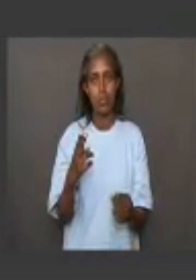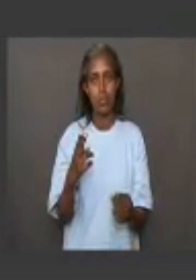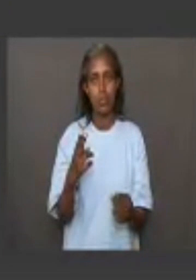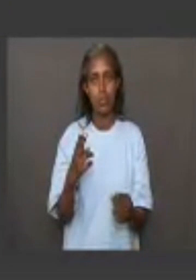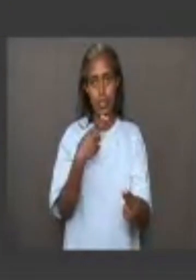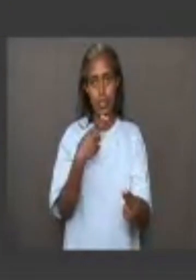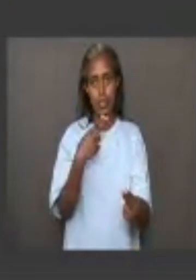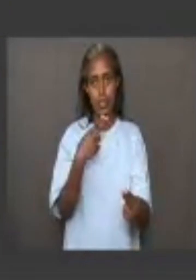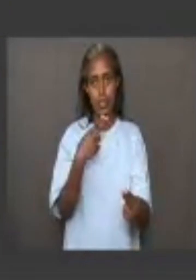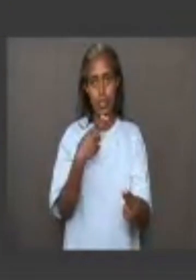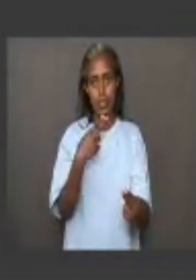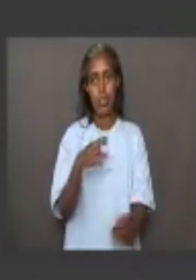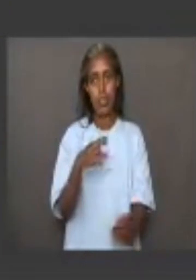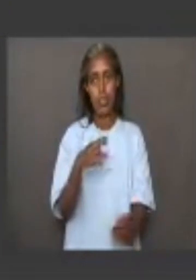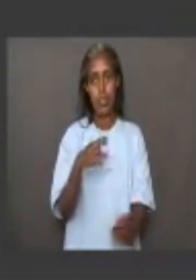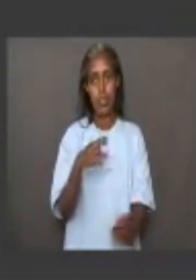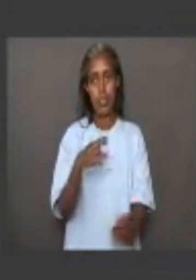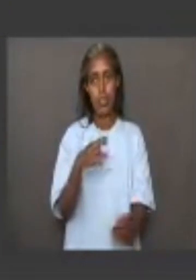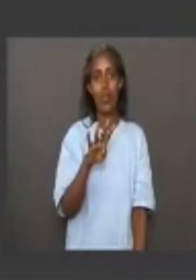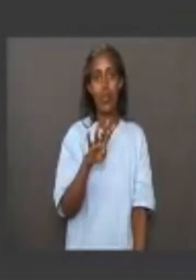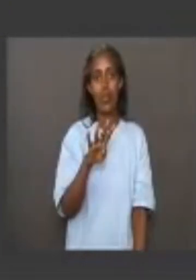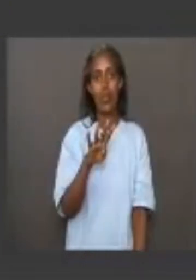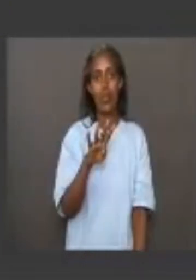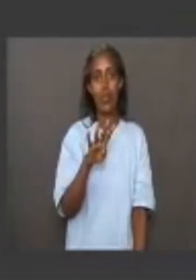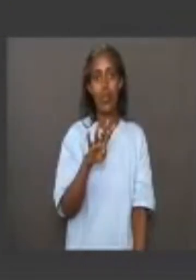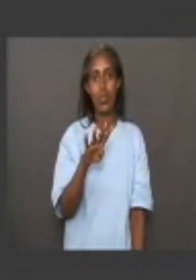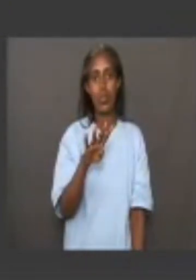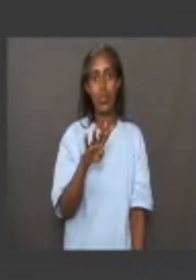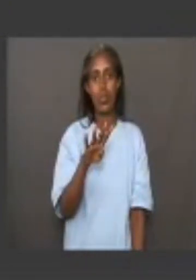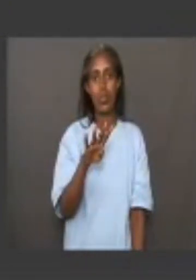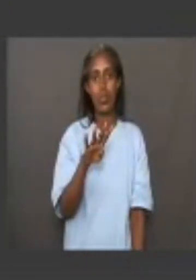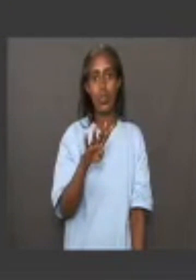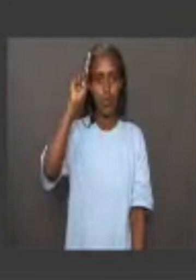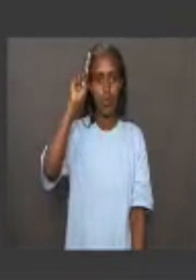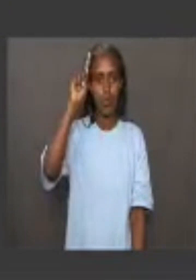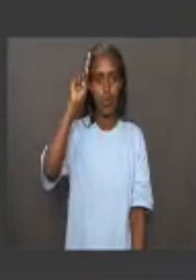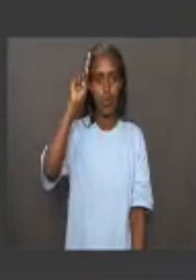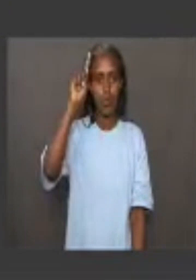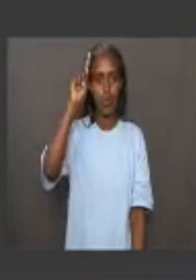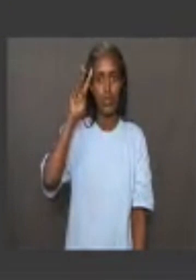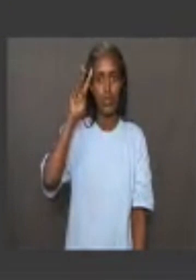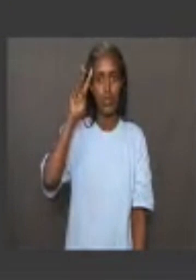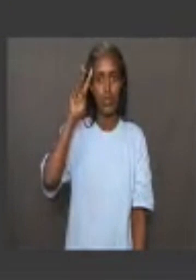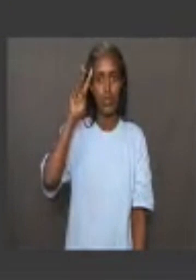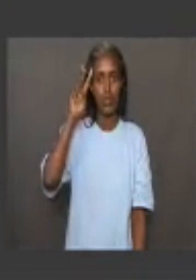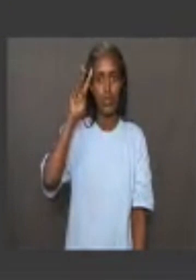times 4 to the power of 1/2